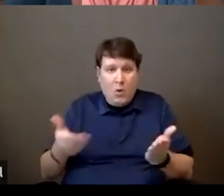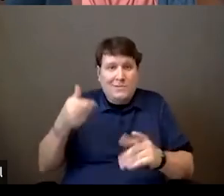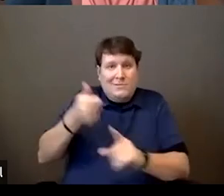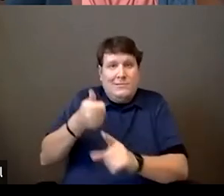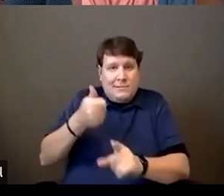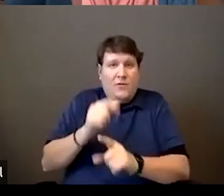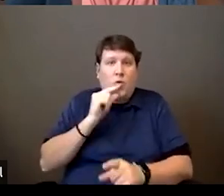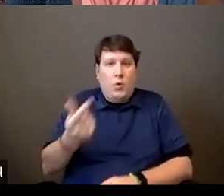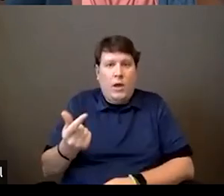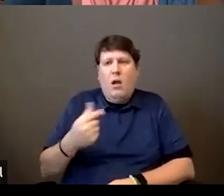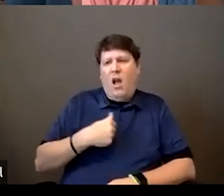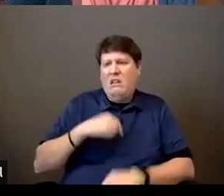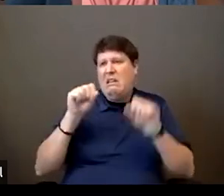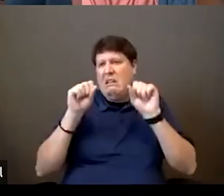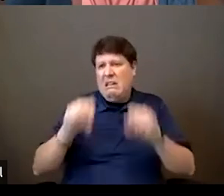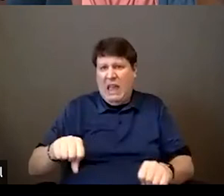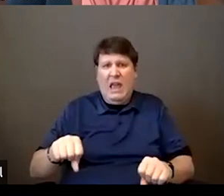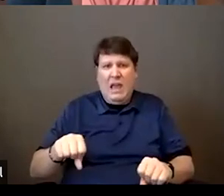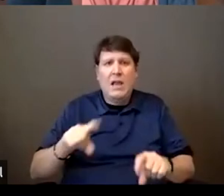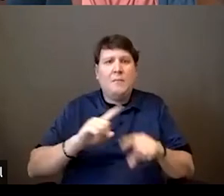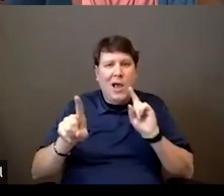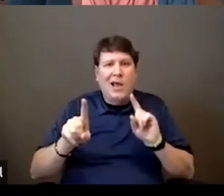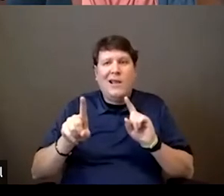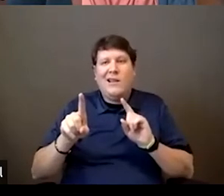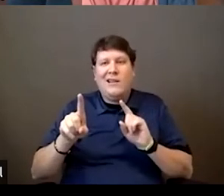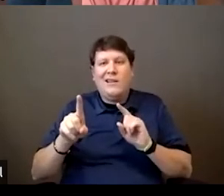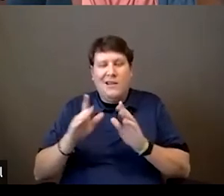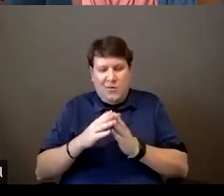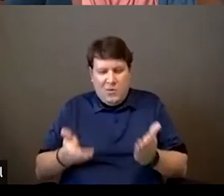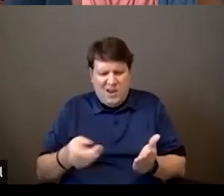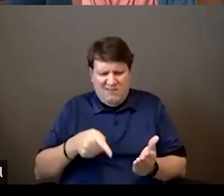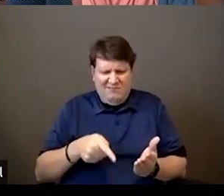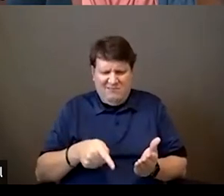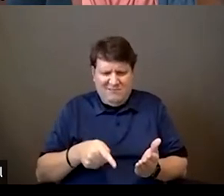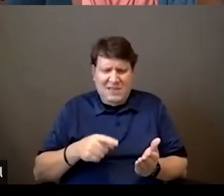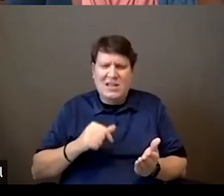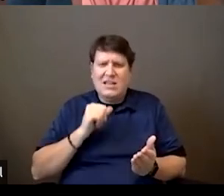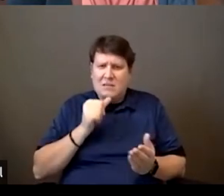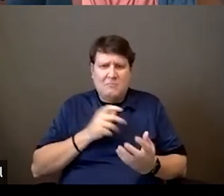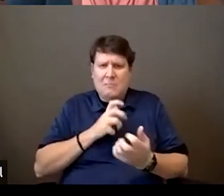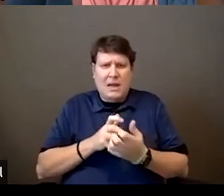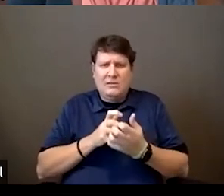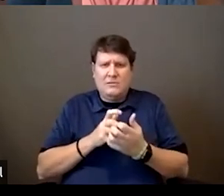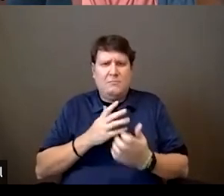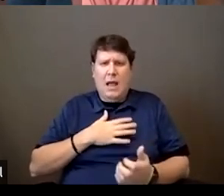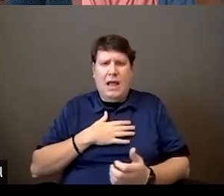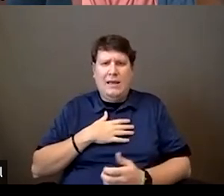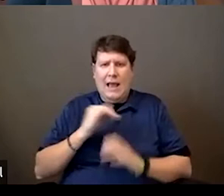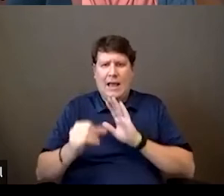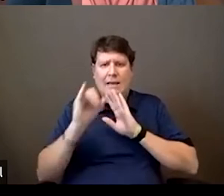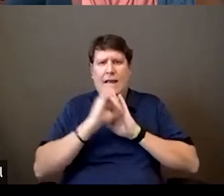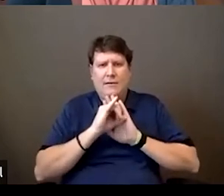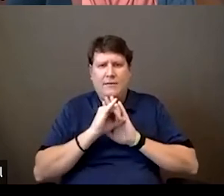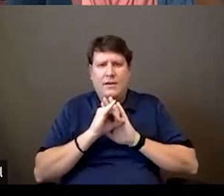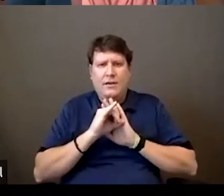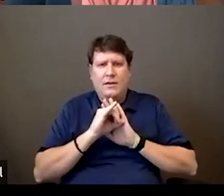books that as different identities should be sent to different reviewers to make sure that people are speaking about the contents